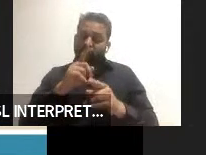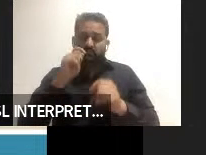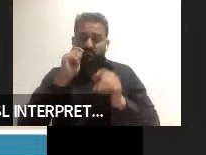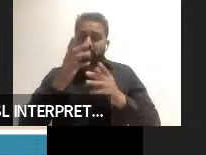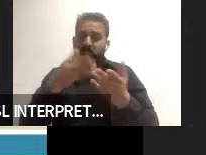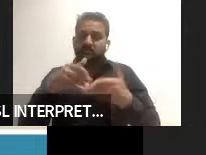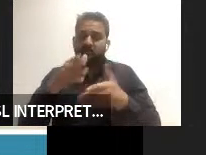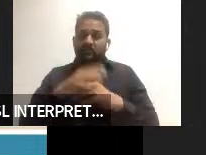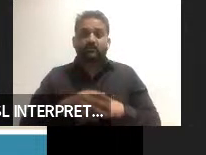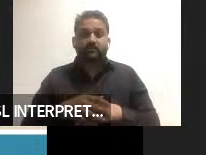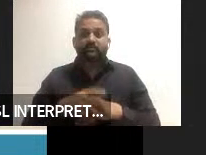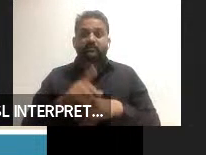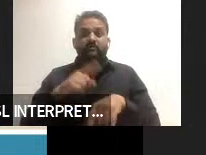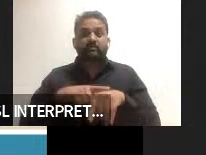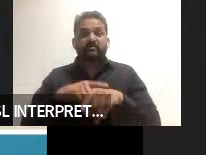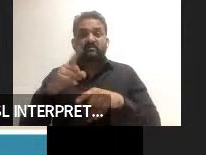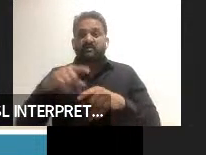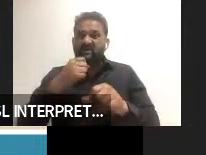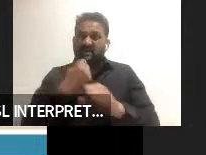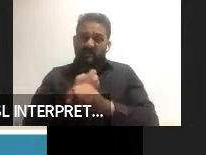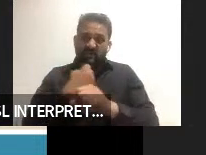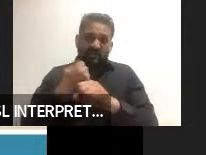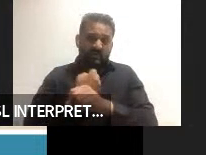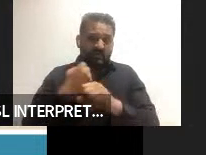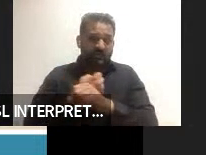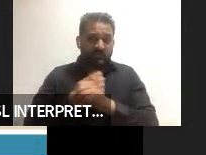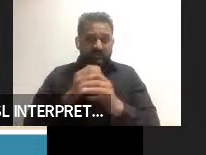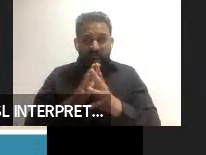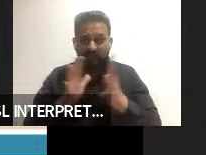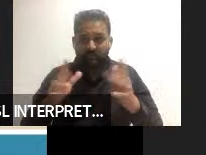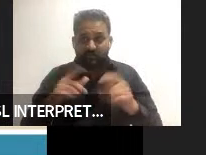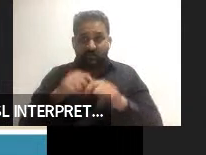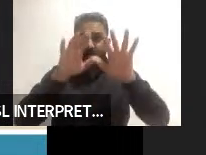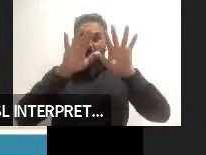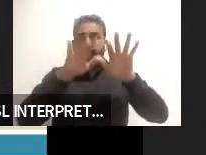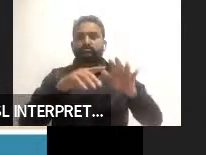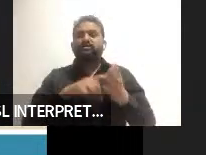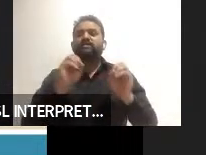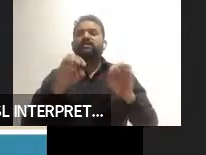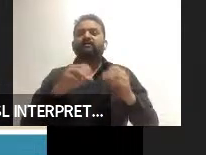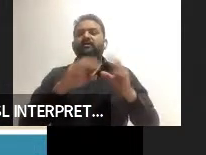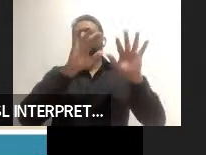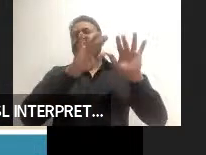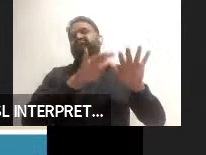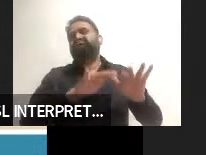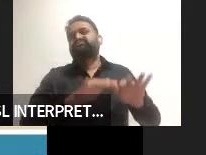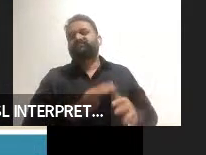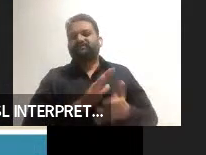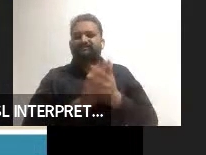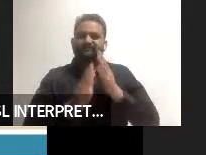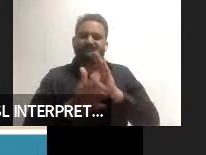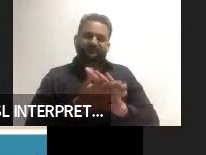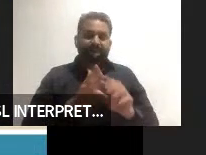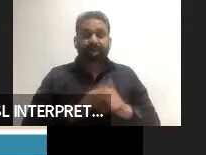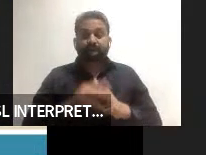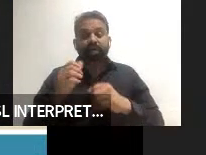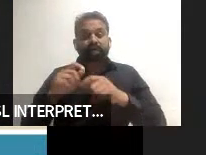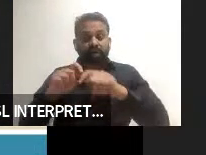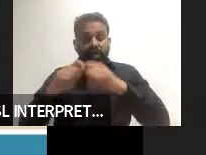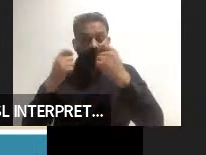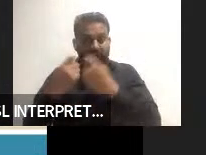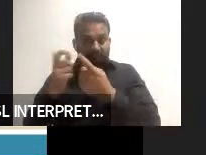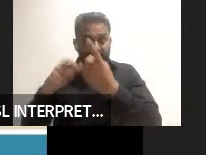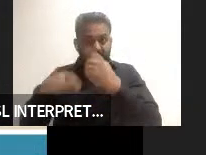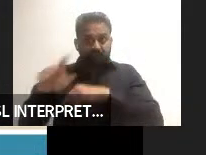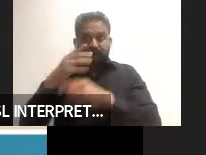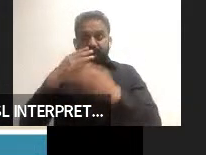how much work you have to do once you complete your draft. Many times in the team, the students